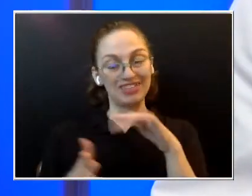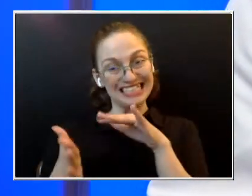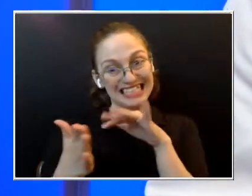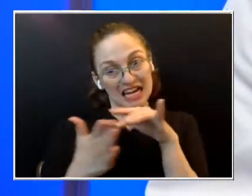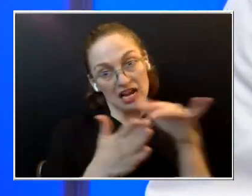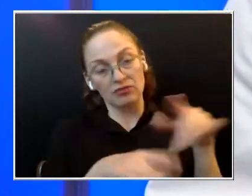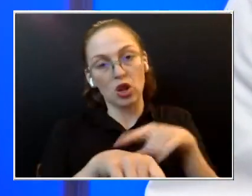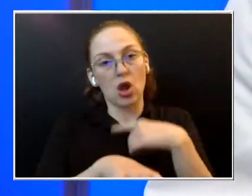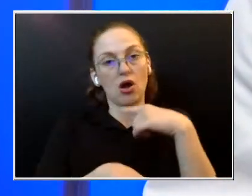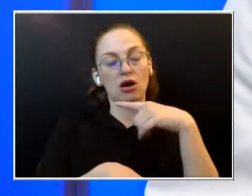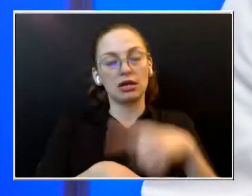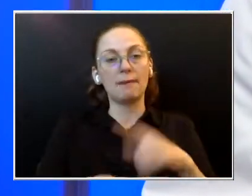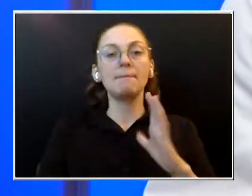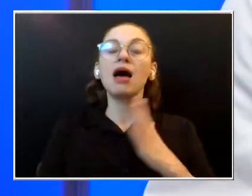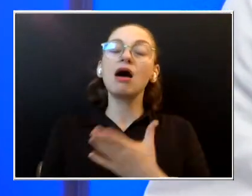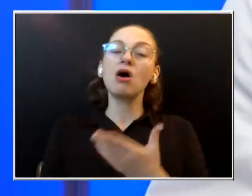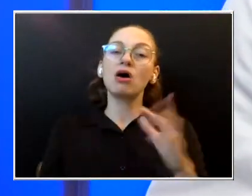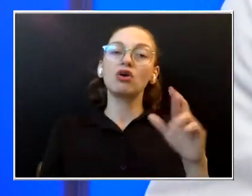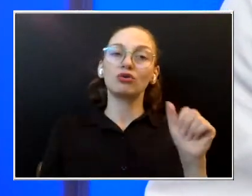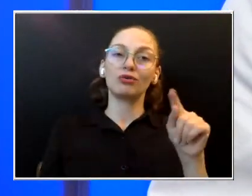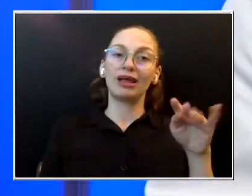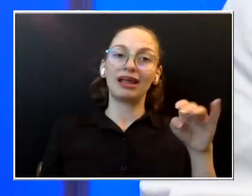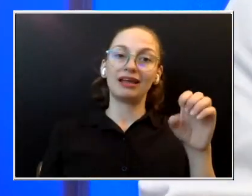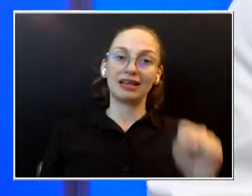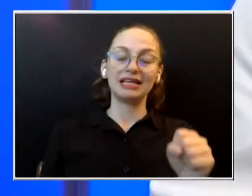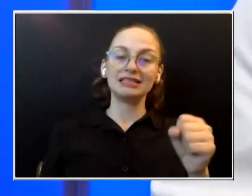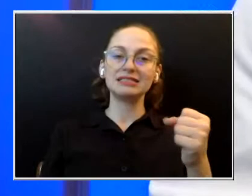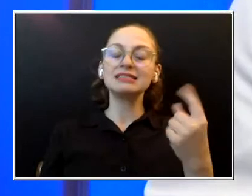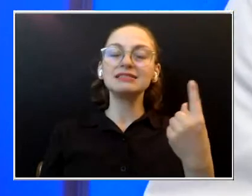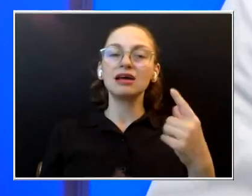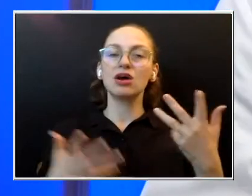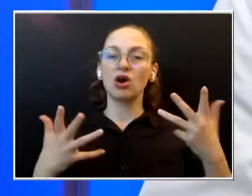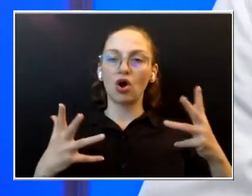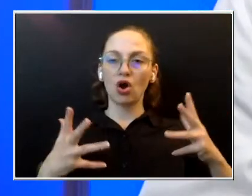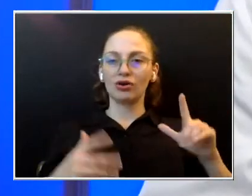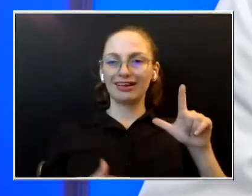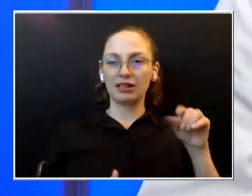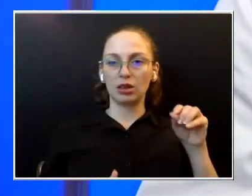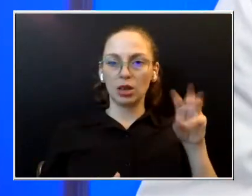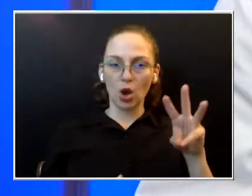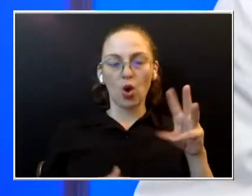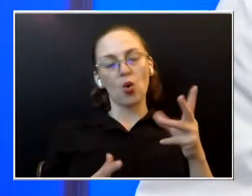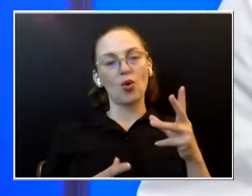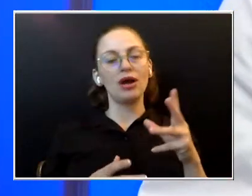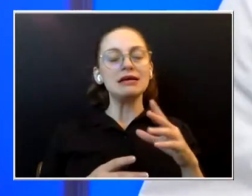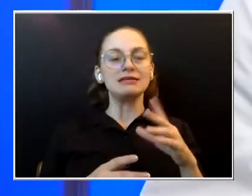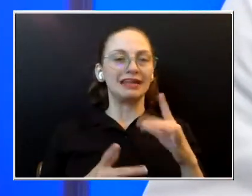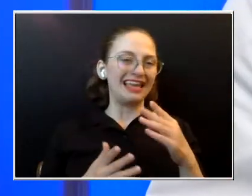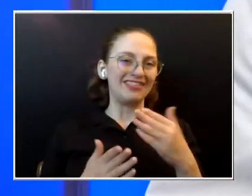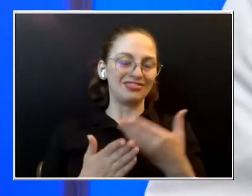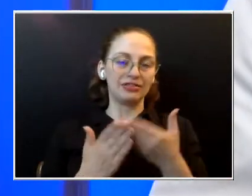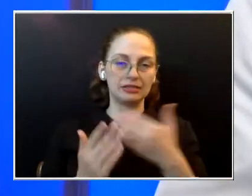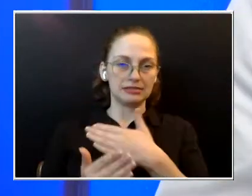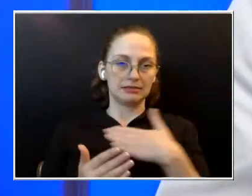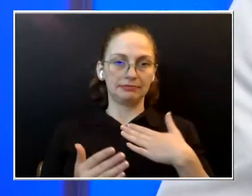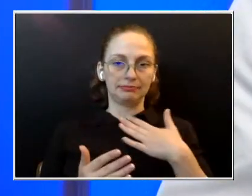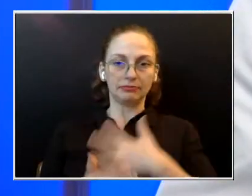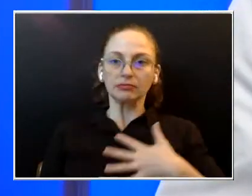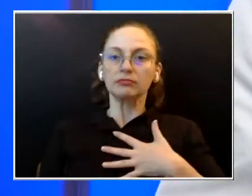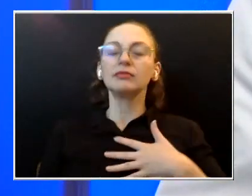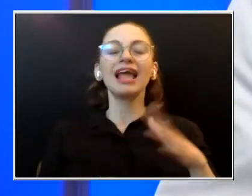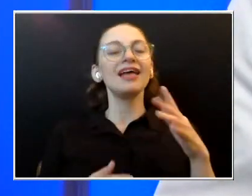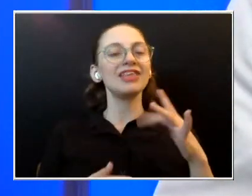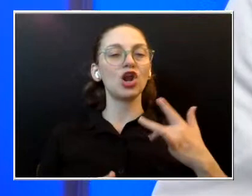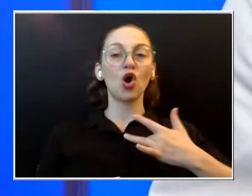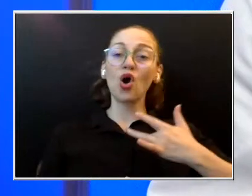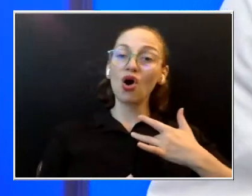low. And then those long-term side effects that we worry about, things like heart damage, secondary cancers, they take 10, 15, 20 years for those risks to